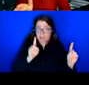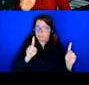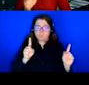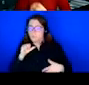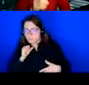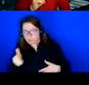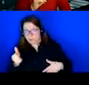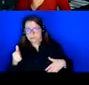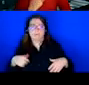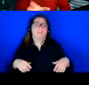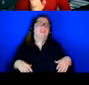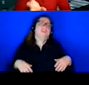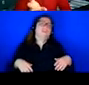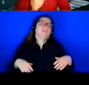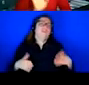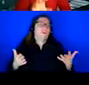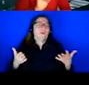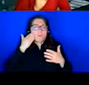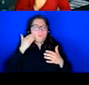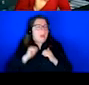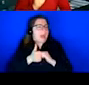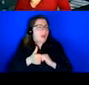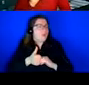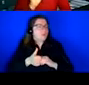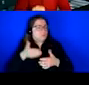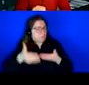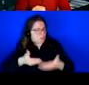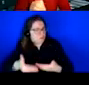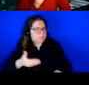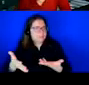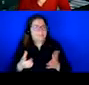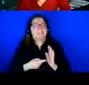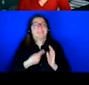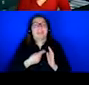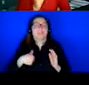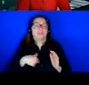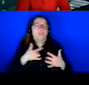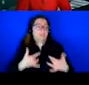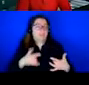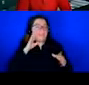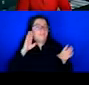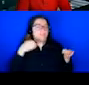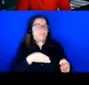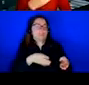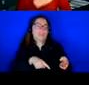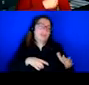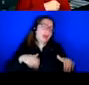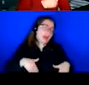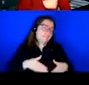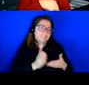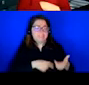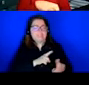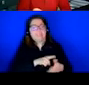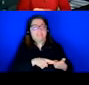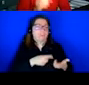kind of building on that. Because again, as I mentioned, we focus on sometimes what we don't accomplish or what we still need to as well, and forget to